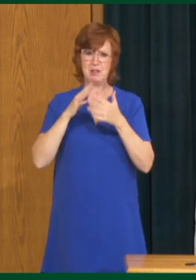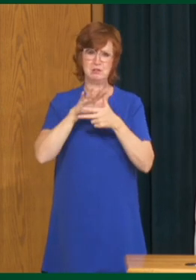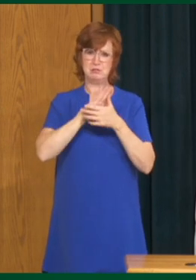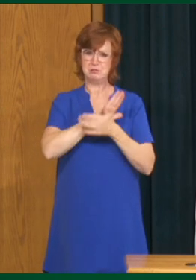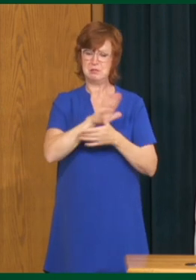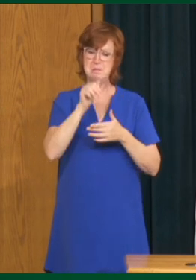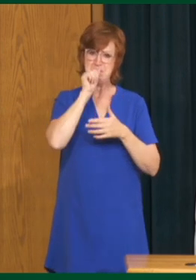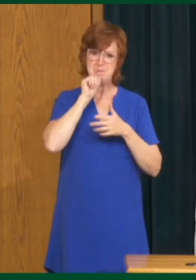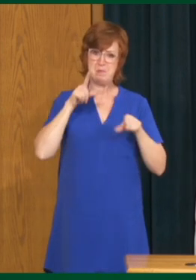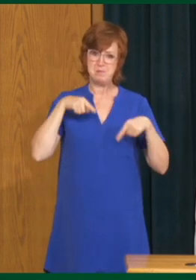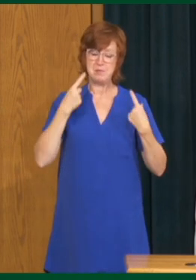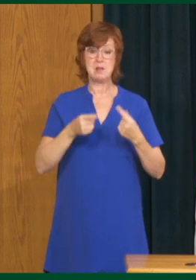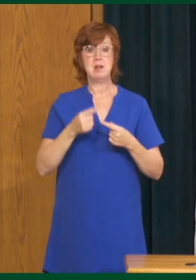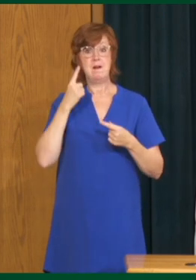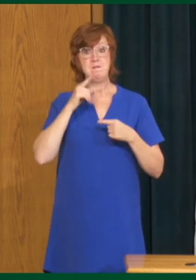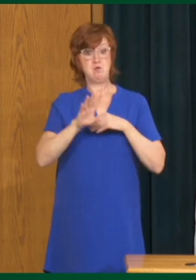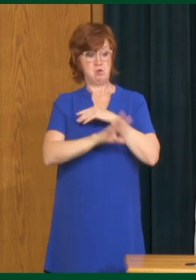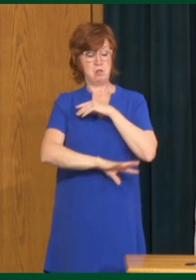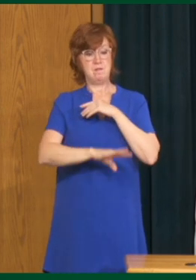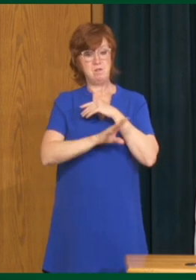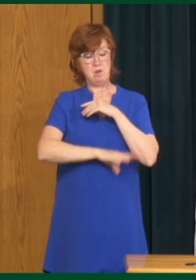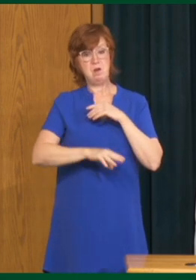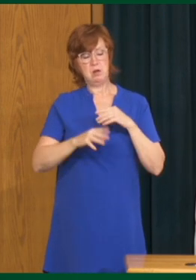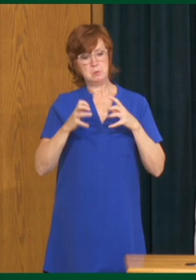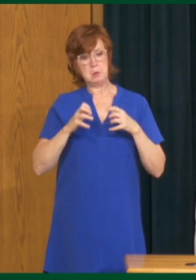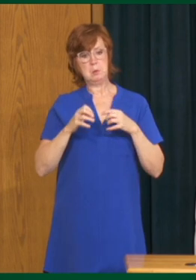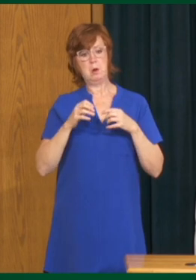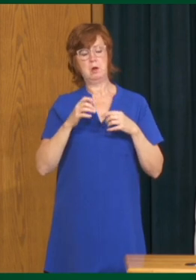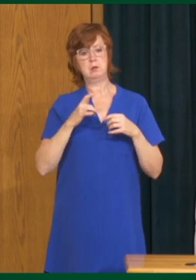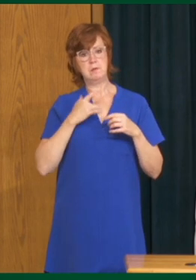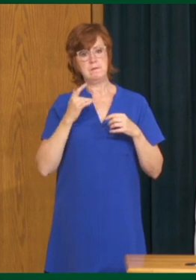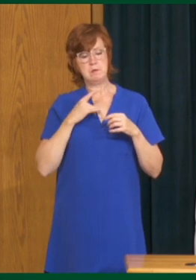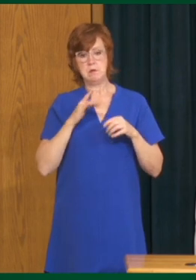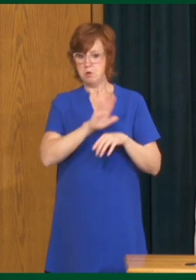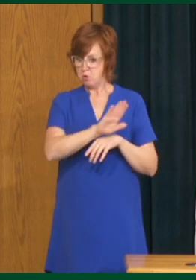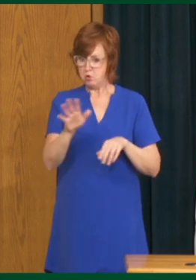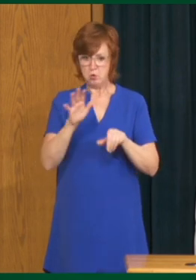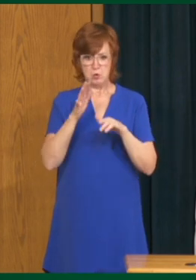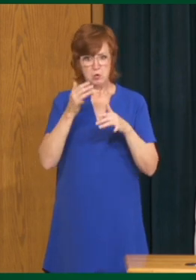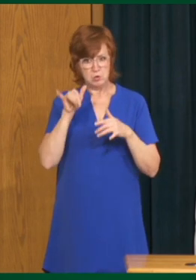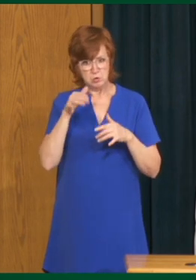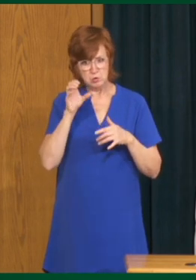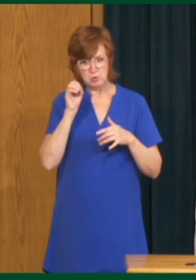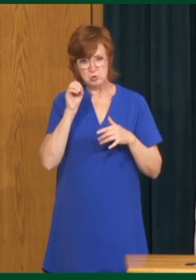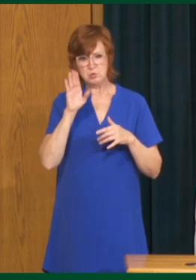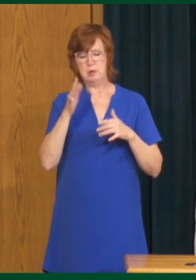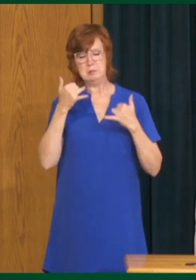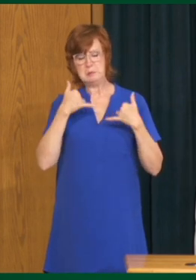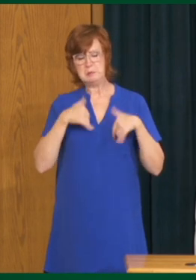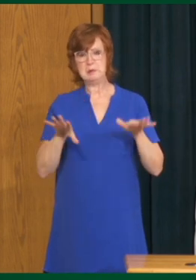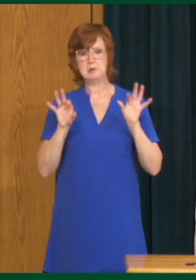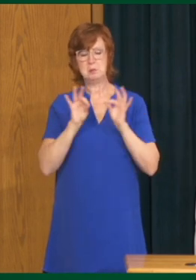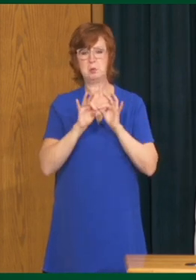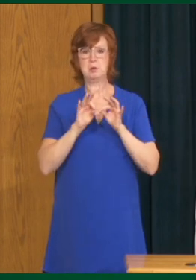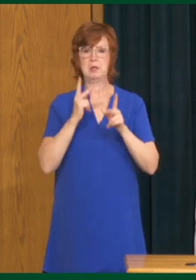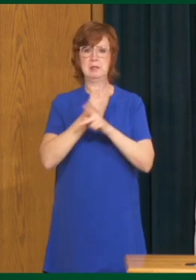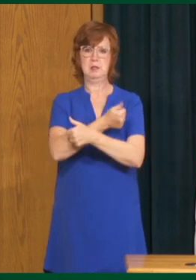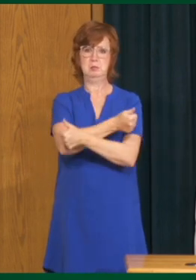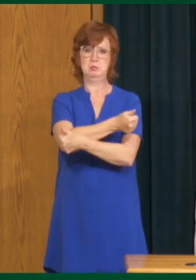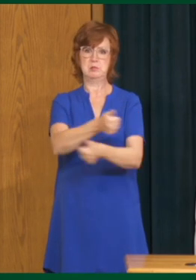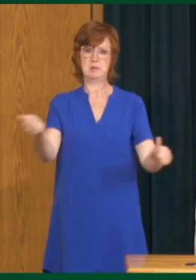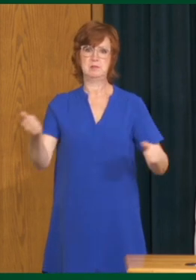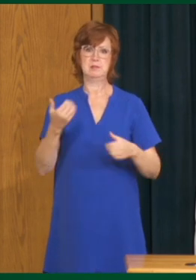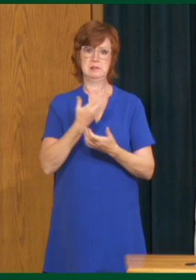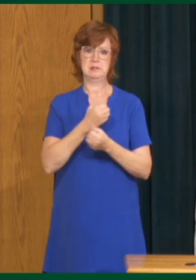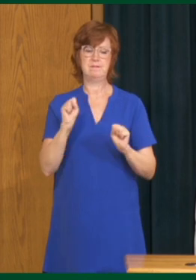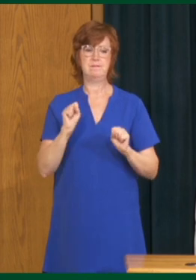and continue to strengthen the testing and contact tracing capacity. This support will become even more important. So please do your part and stay safe. With that, I'd like